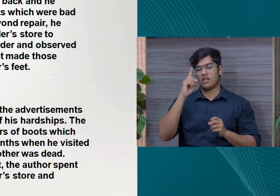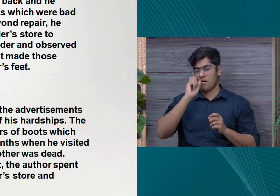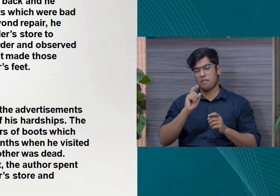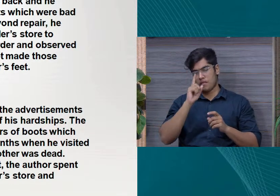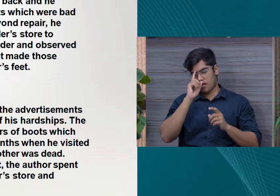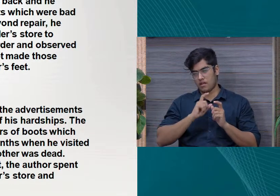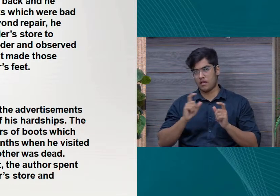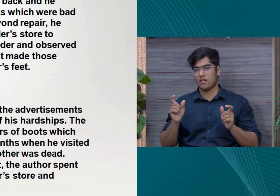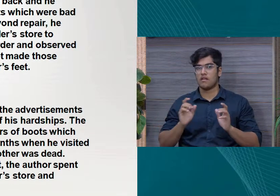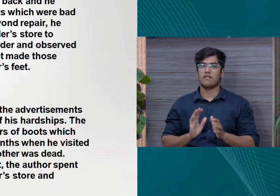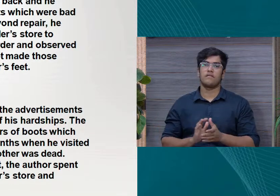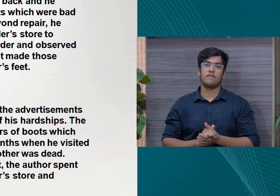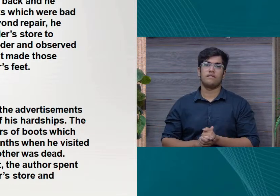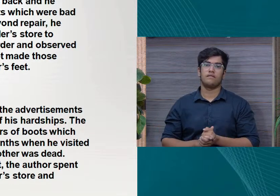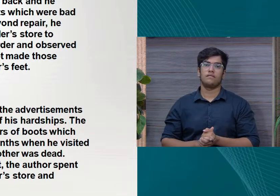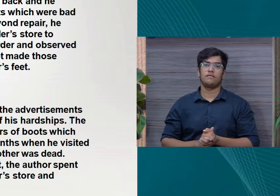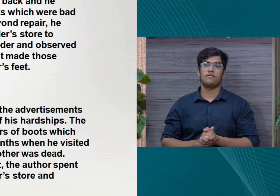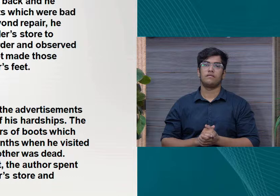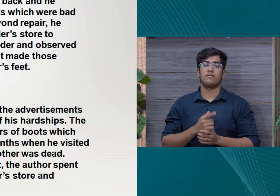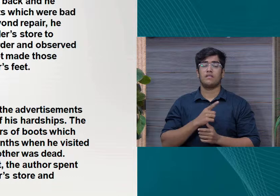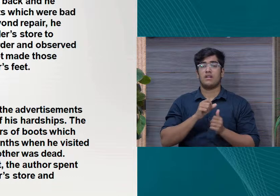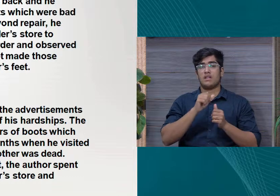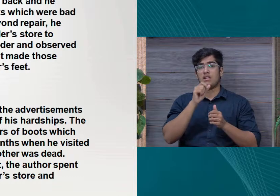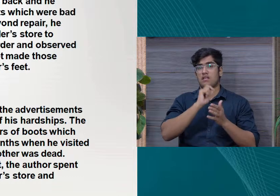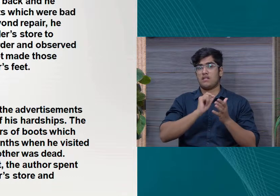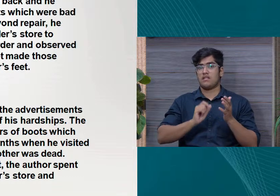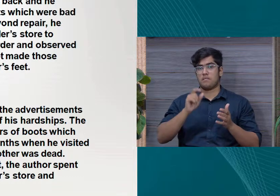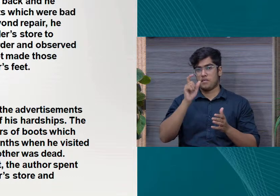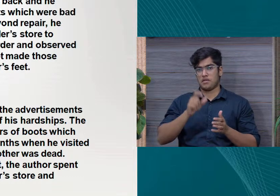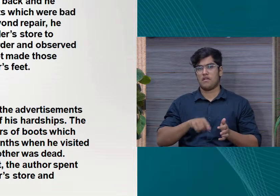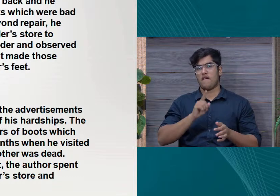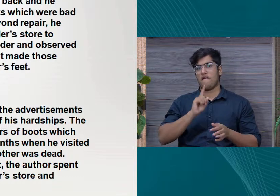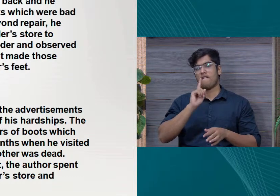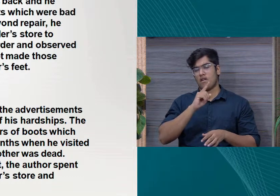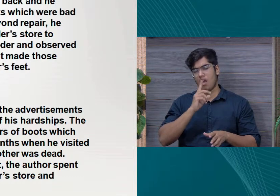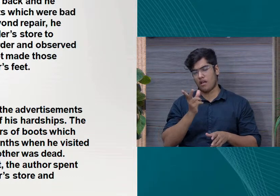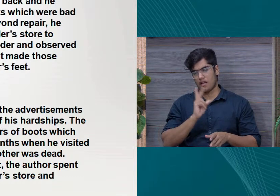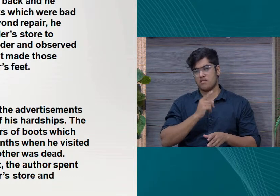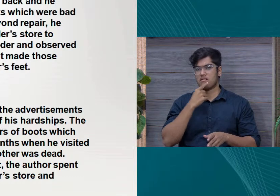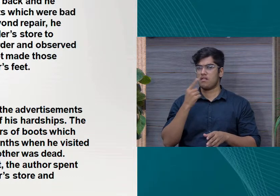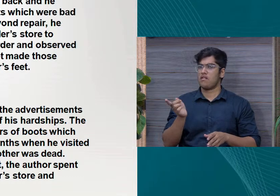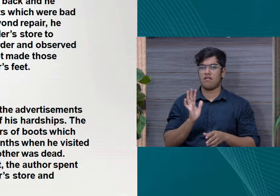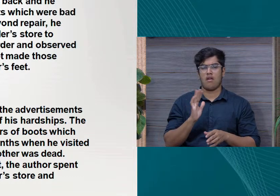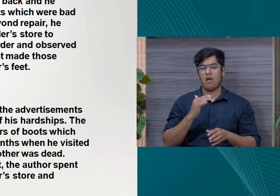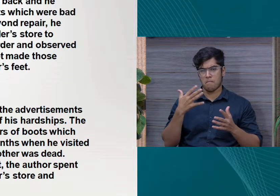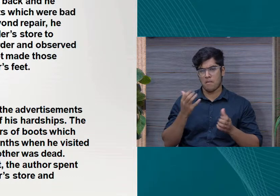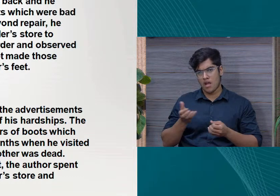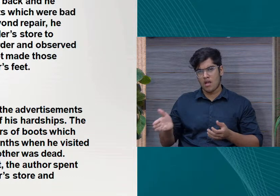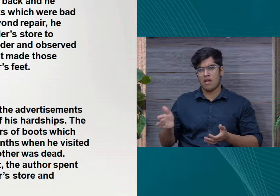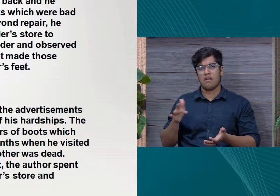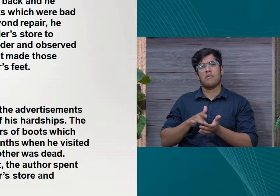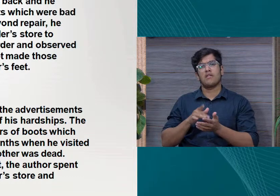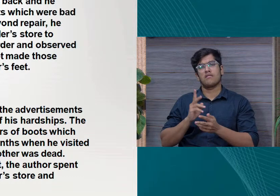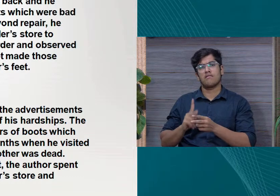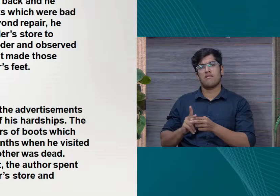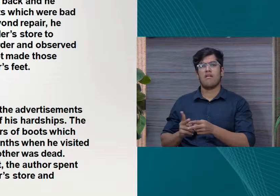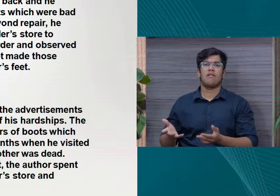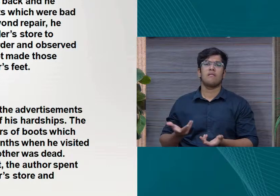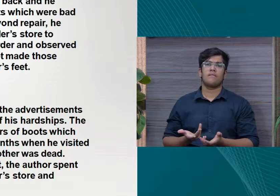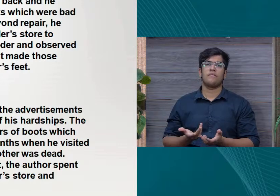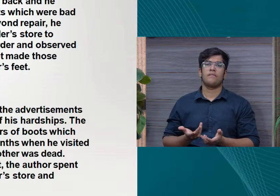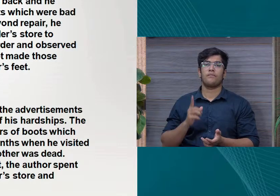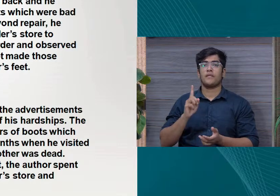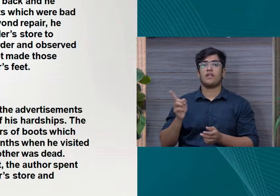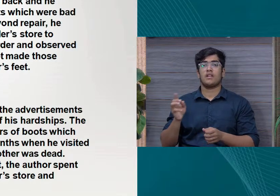clearly. The author once more ascertained that he had bought the boots from him only. But Mr.